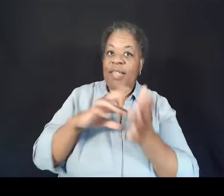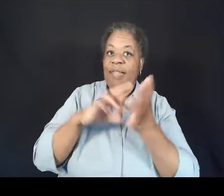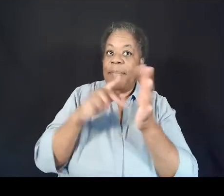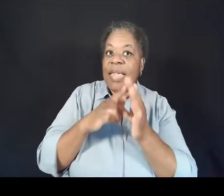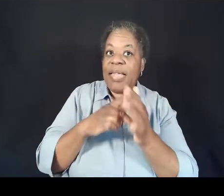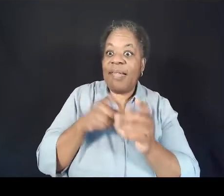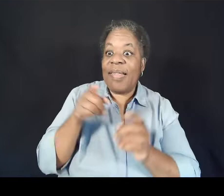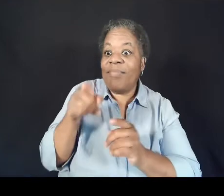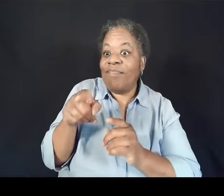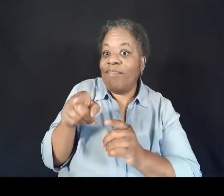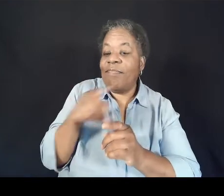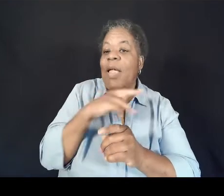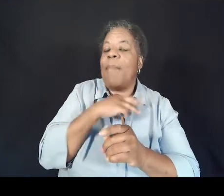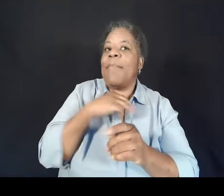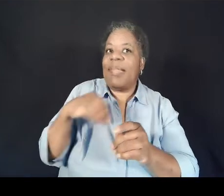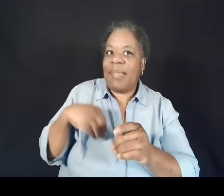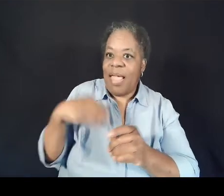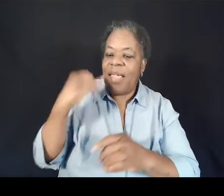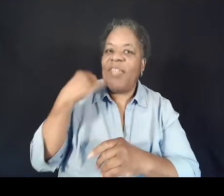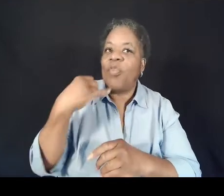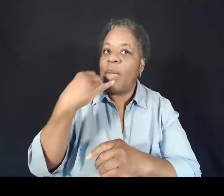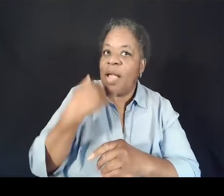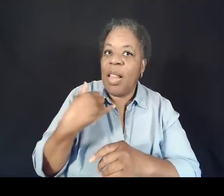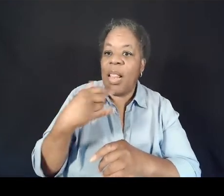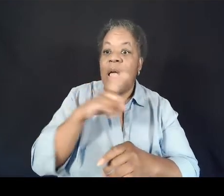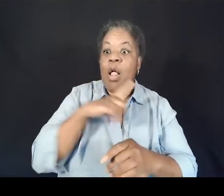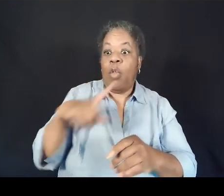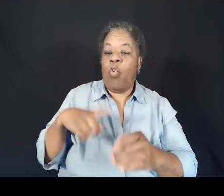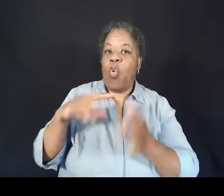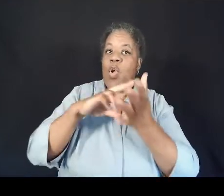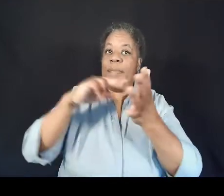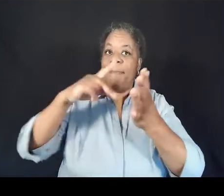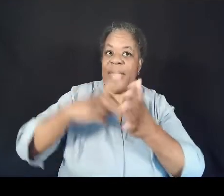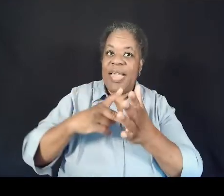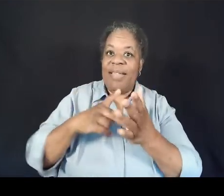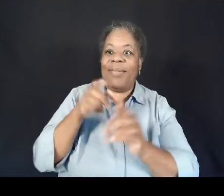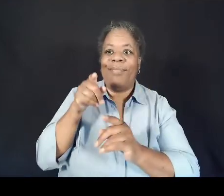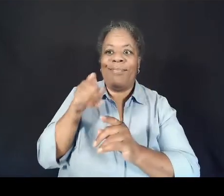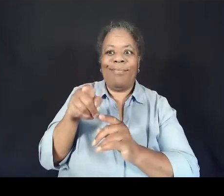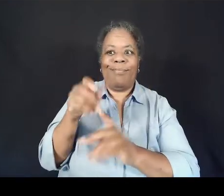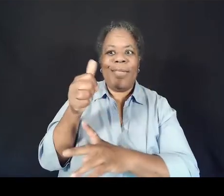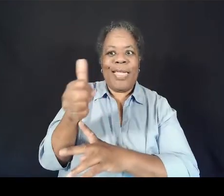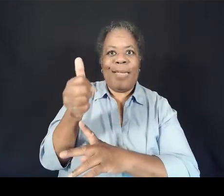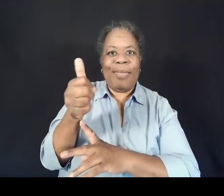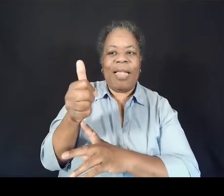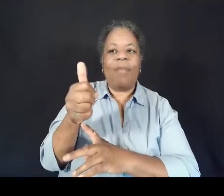the Messiah of Israel, and Lord means that he is himself God.